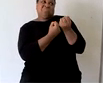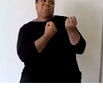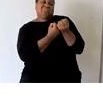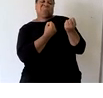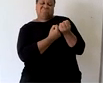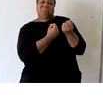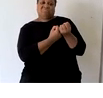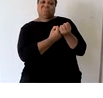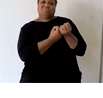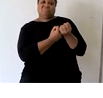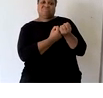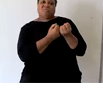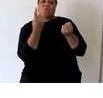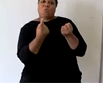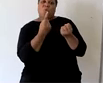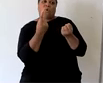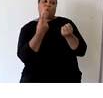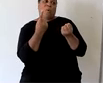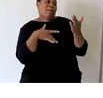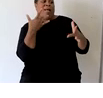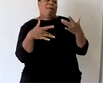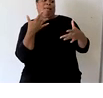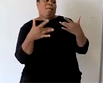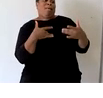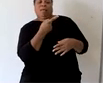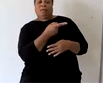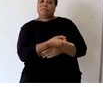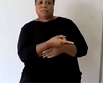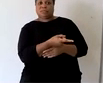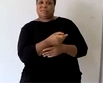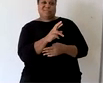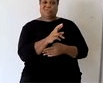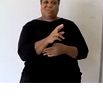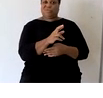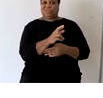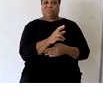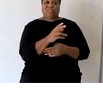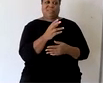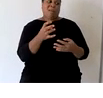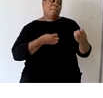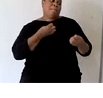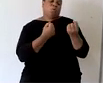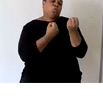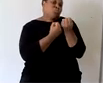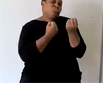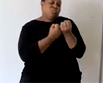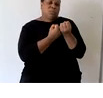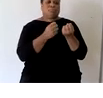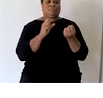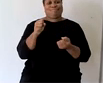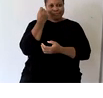somebody there to always cheer them up or just be there for emotional support. And while I do